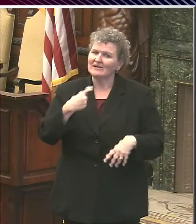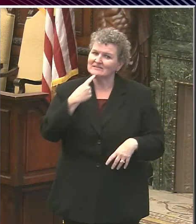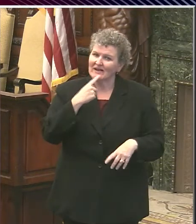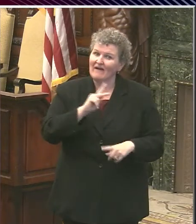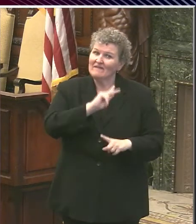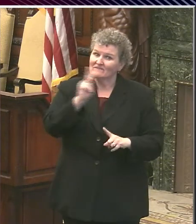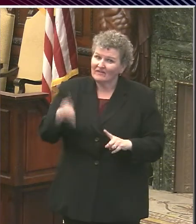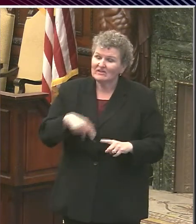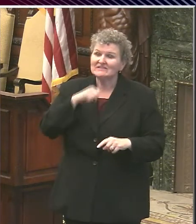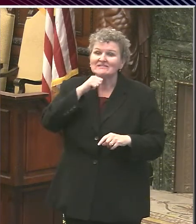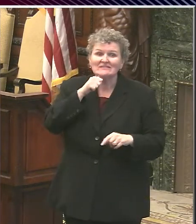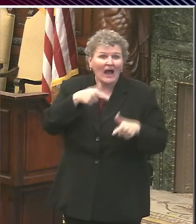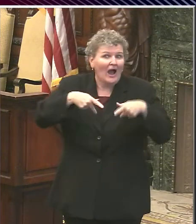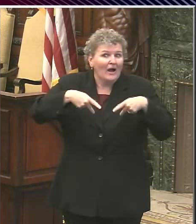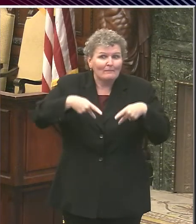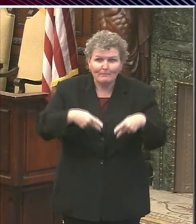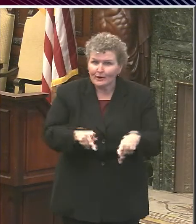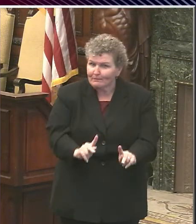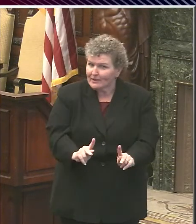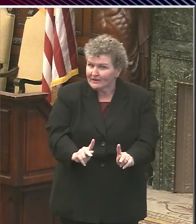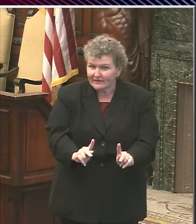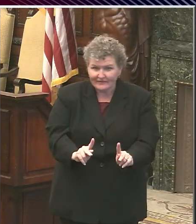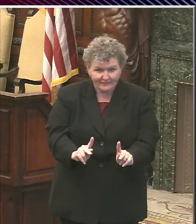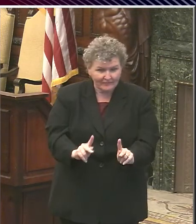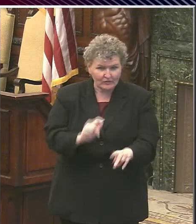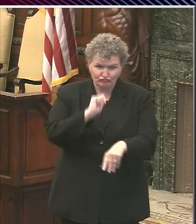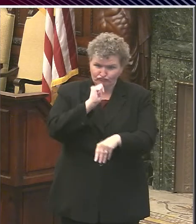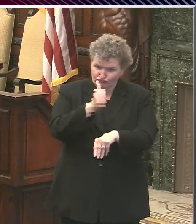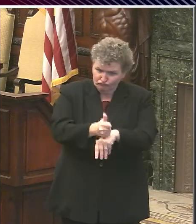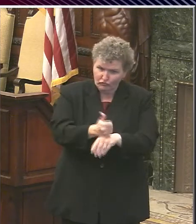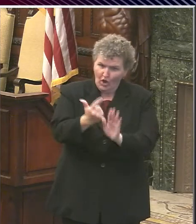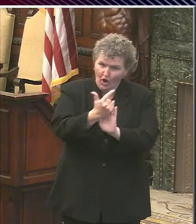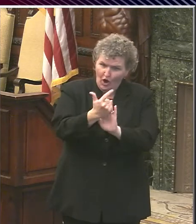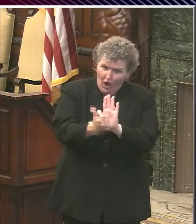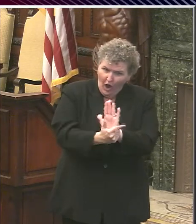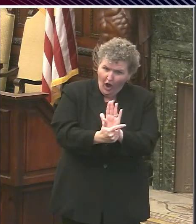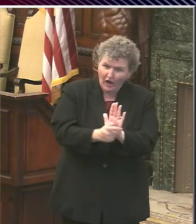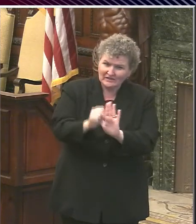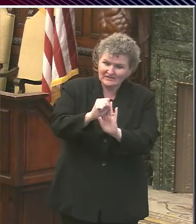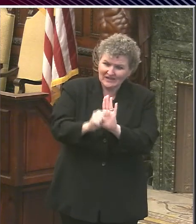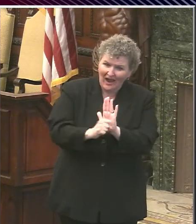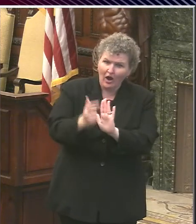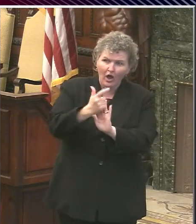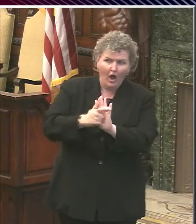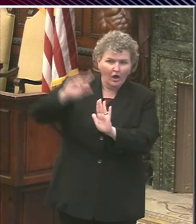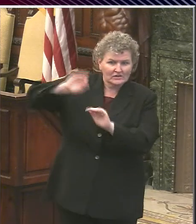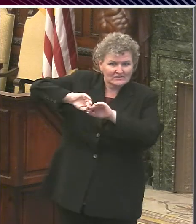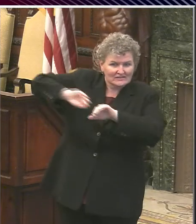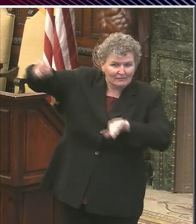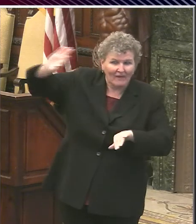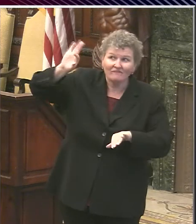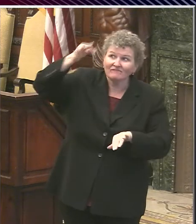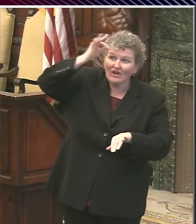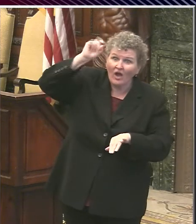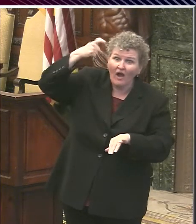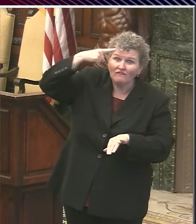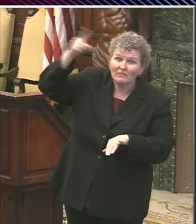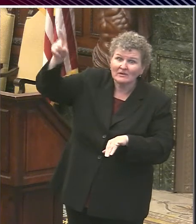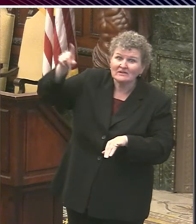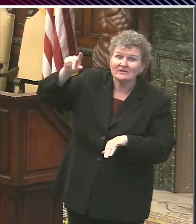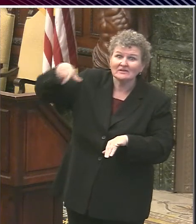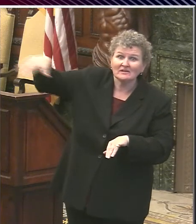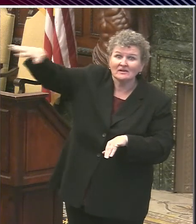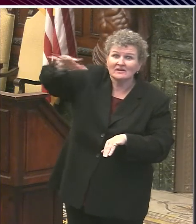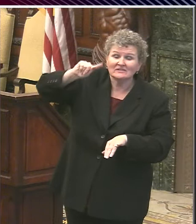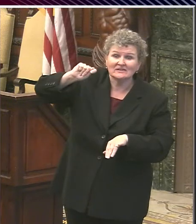permitted to enforce gun laws more strictly than the state will allow. What we need is the federal government and ATF to continue to work with us to interdict